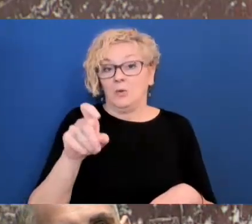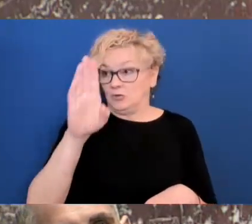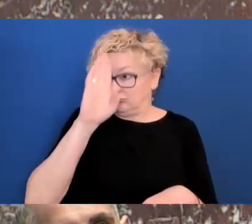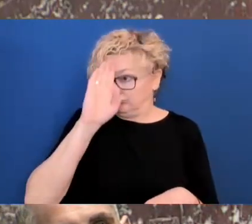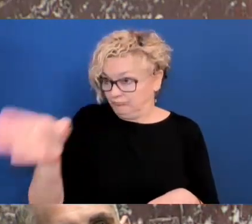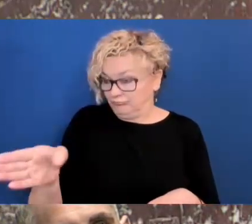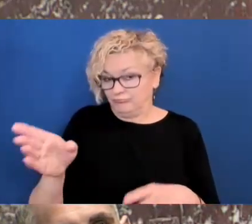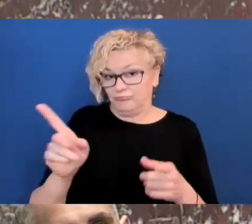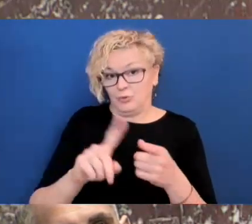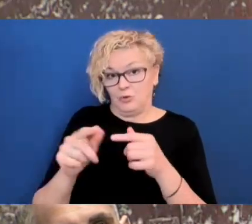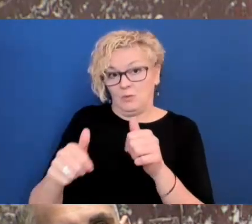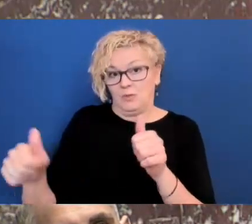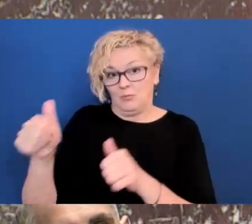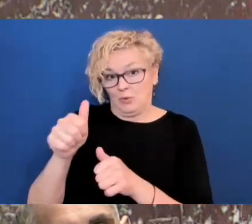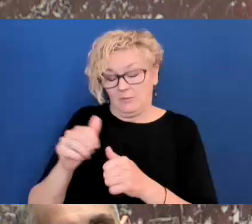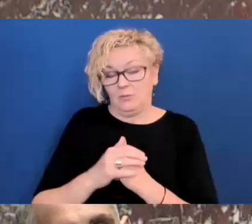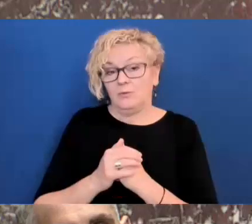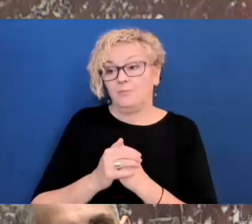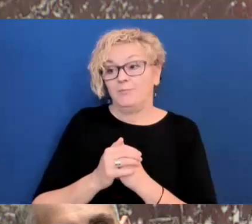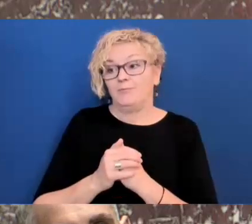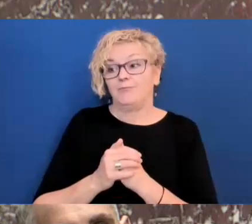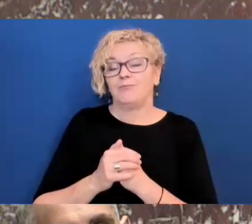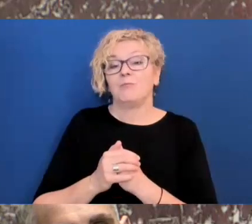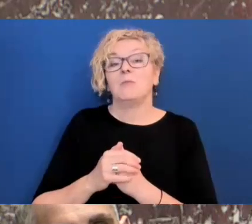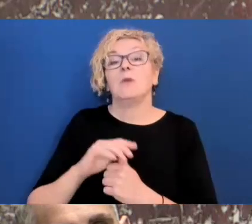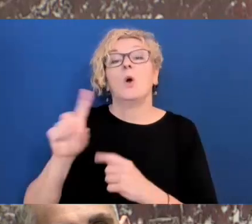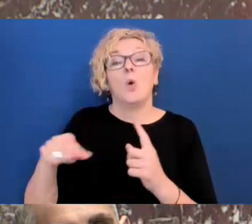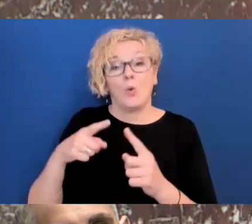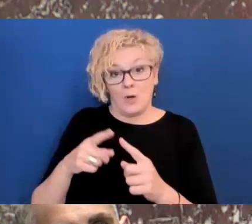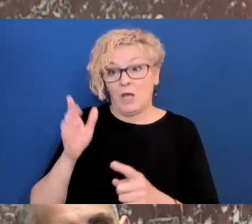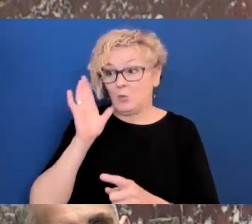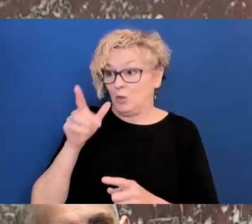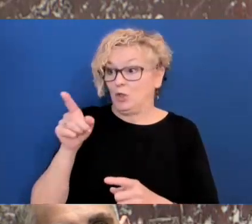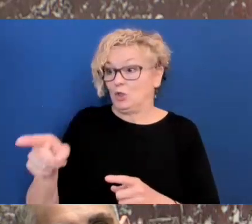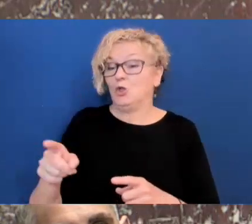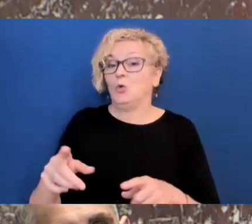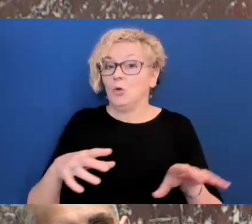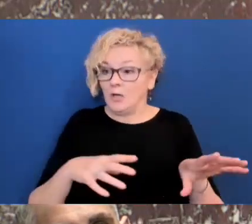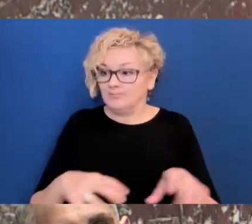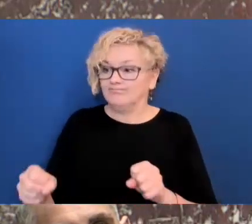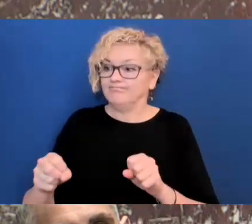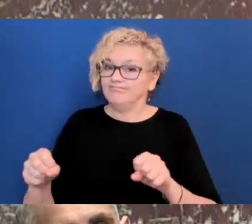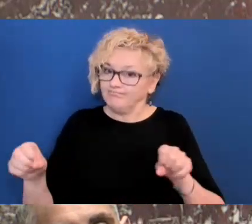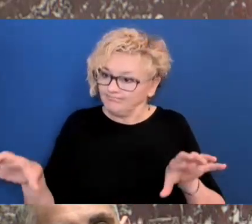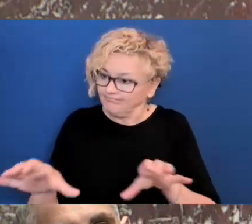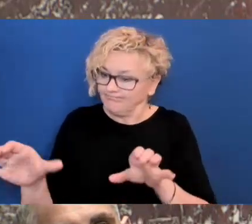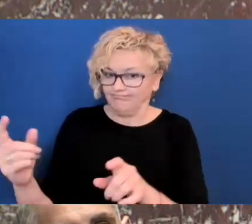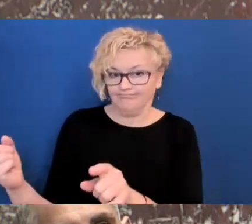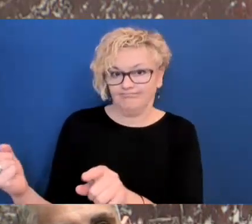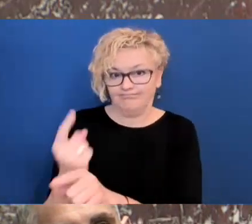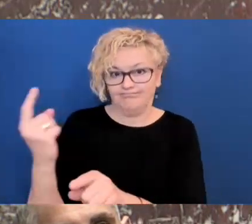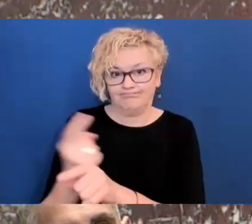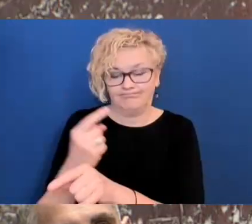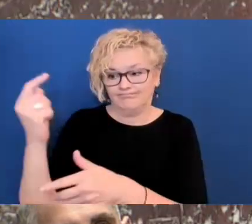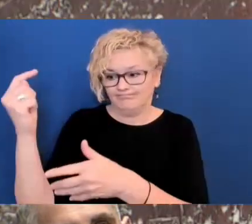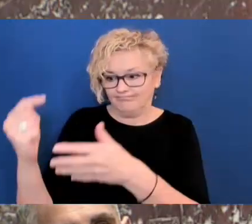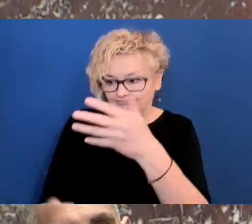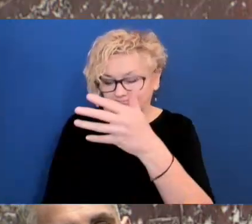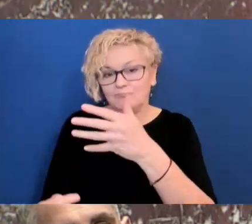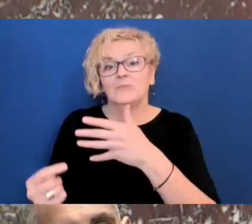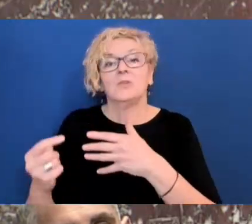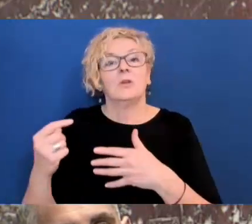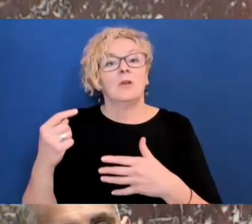when will he take the necessary action that we can accomplish in this House to make